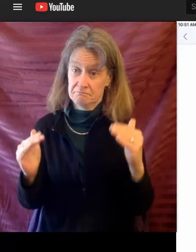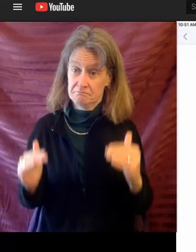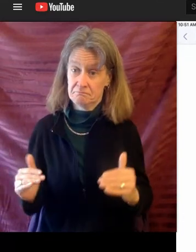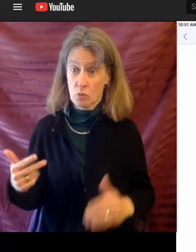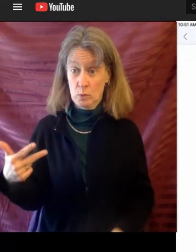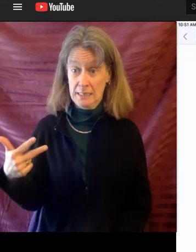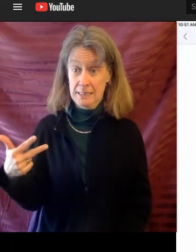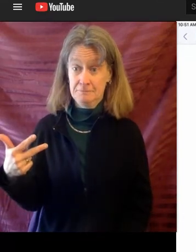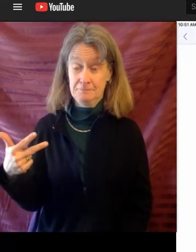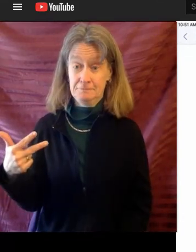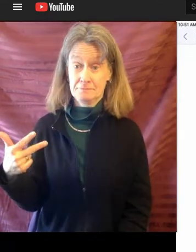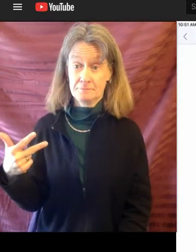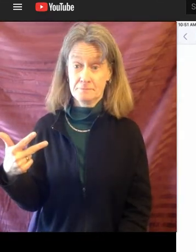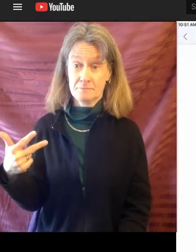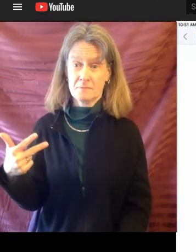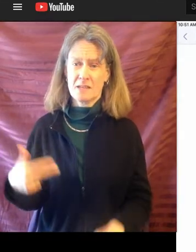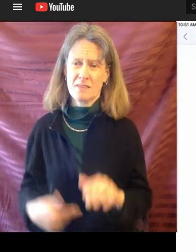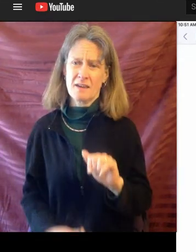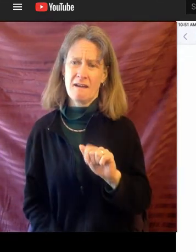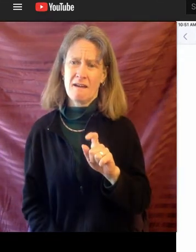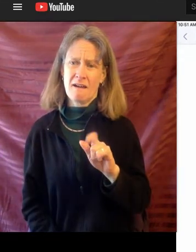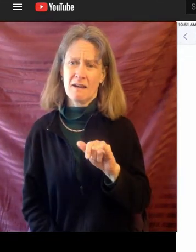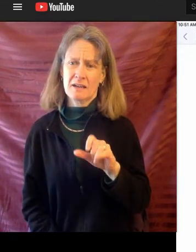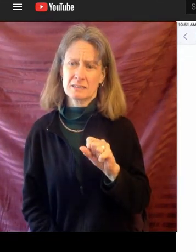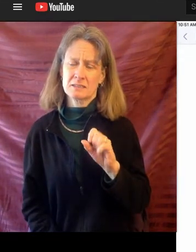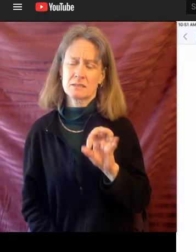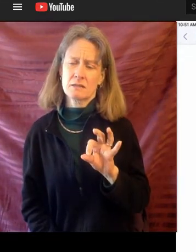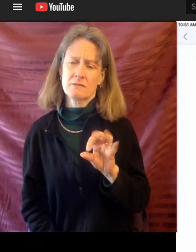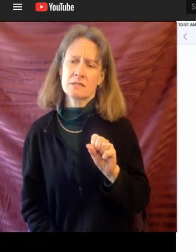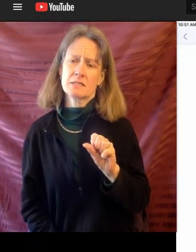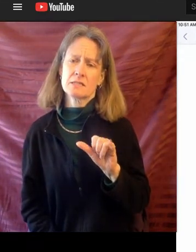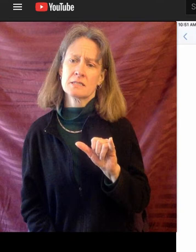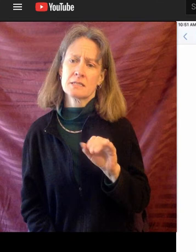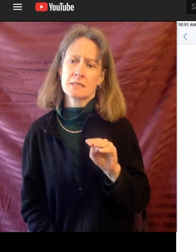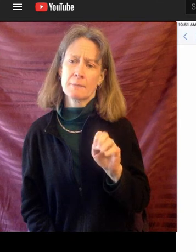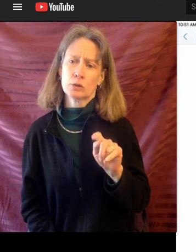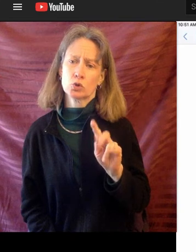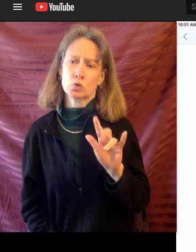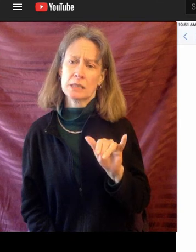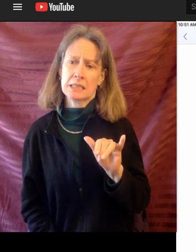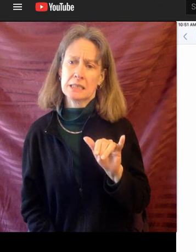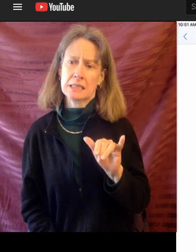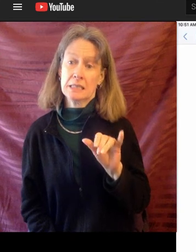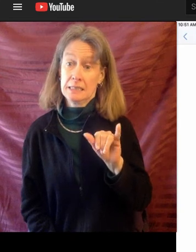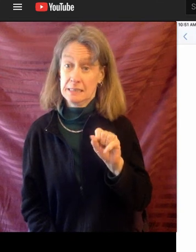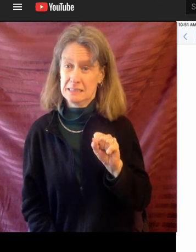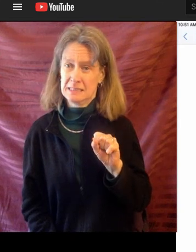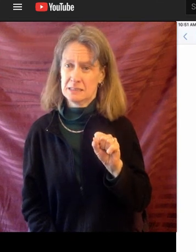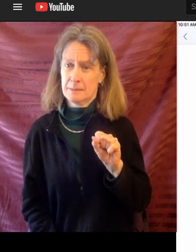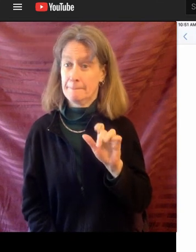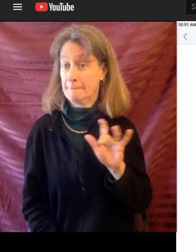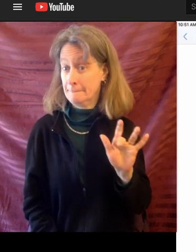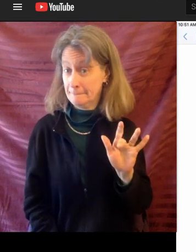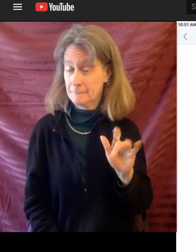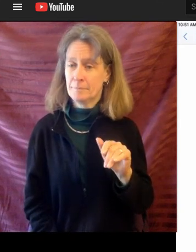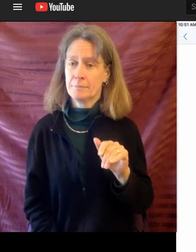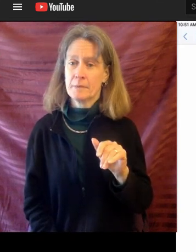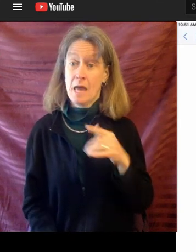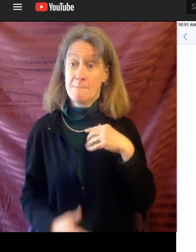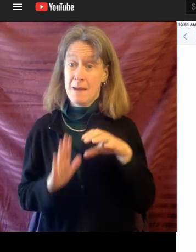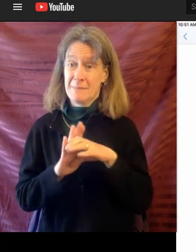Next, the axis of symmetry of my parabola is, in my picture I made it a